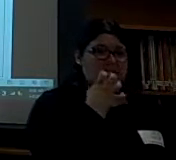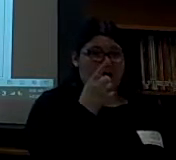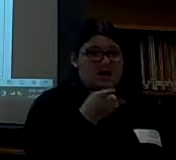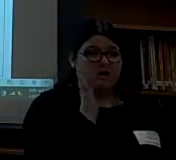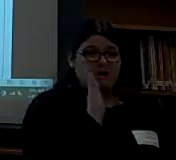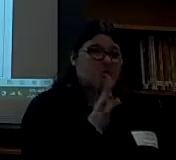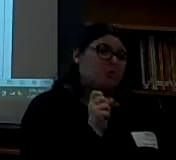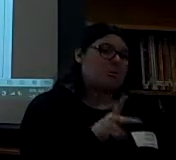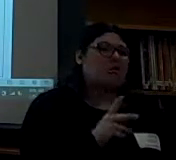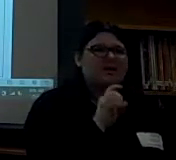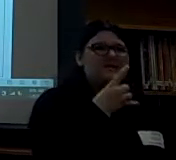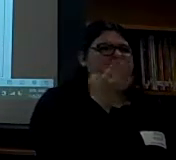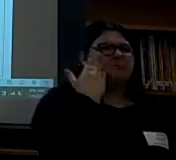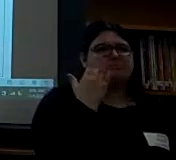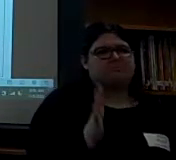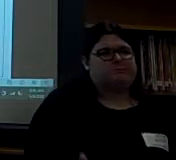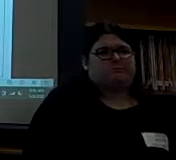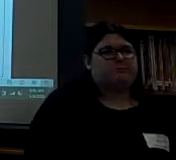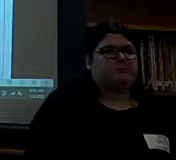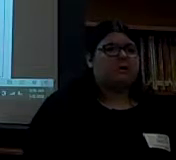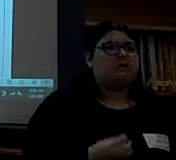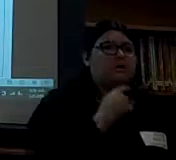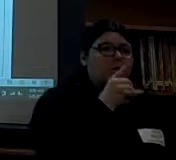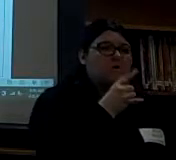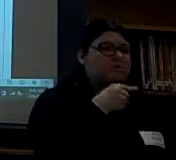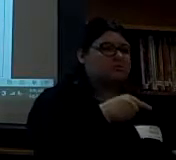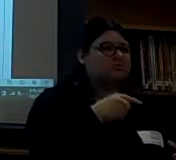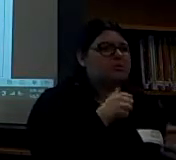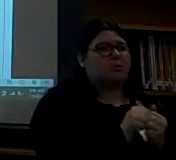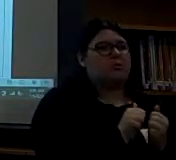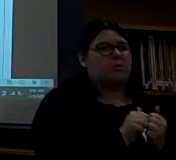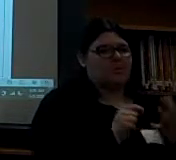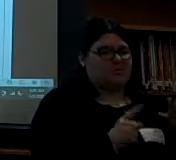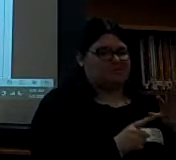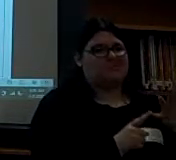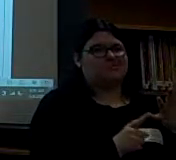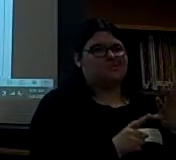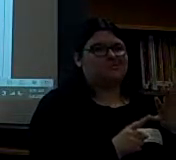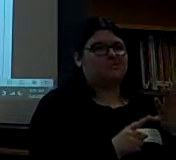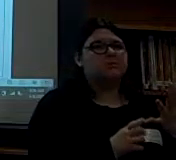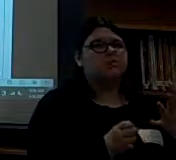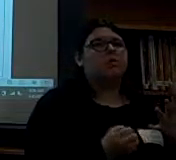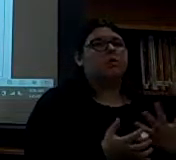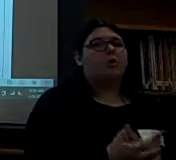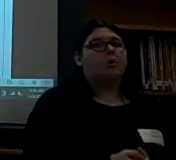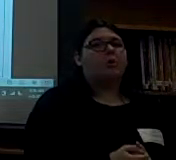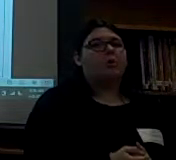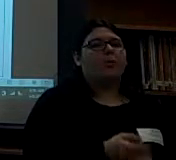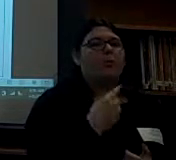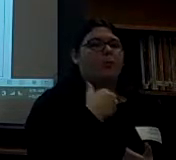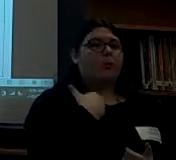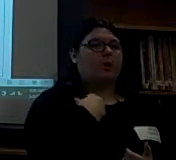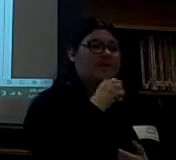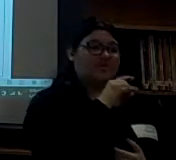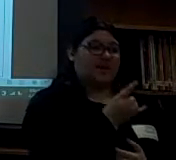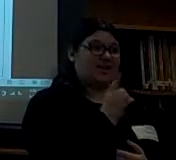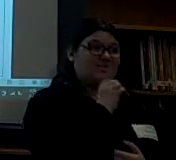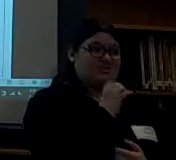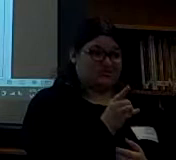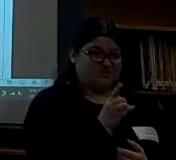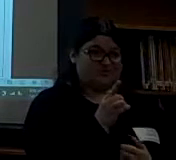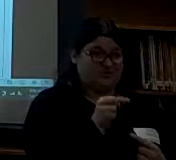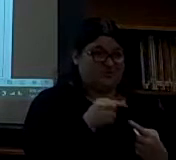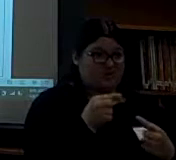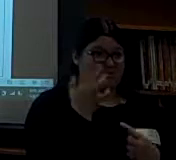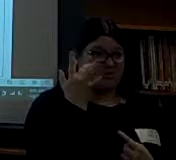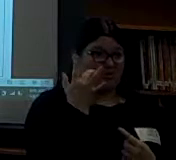okay. Kids don't know that so much. So a lot of kids are really struggling in this area as well. So we have kids who are really having